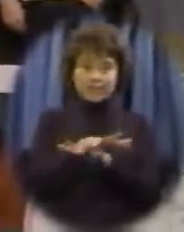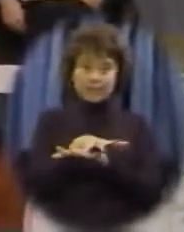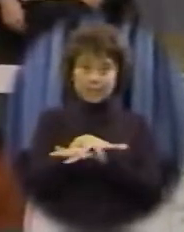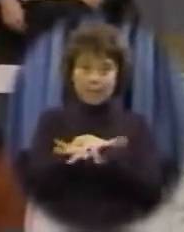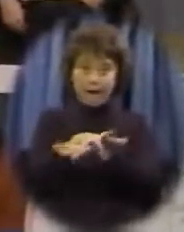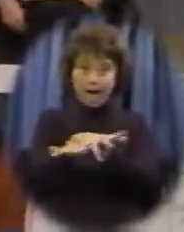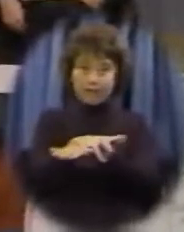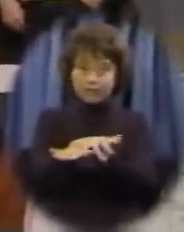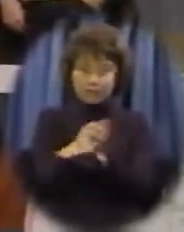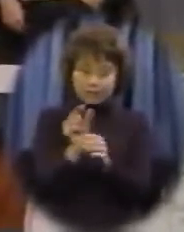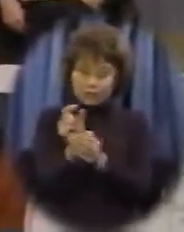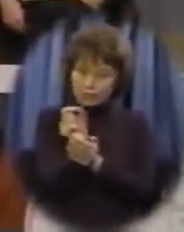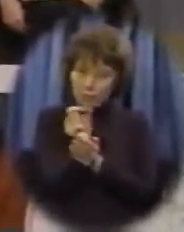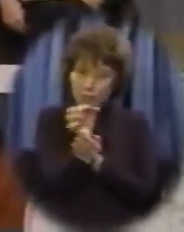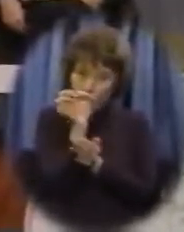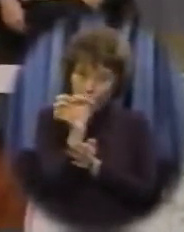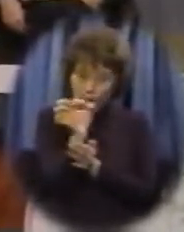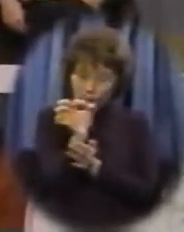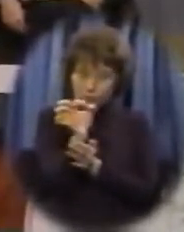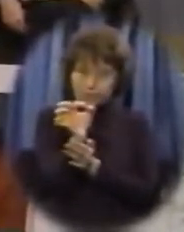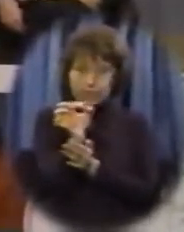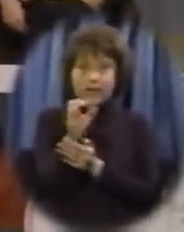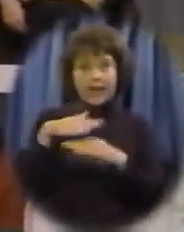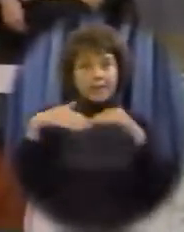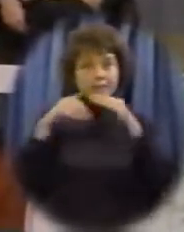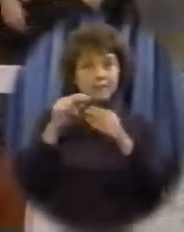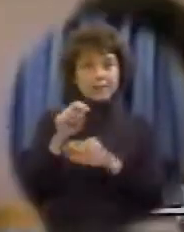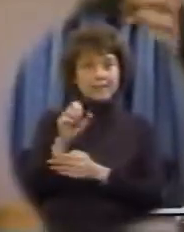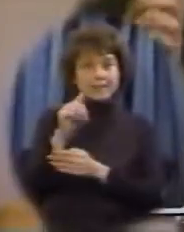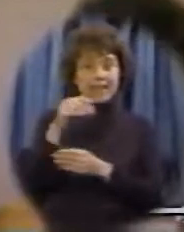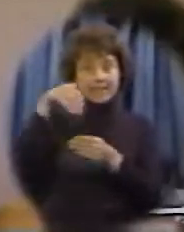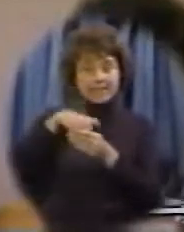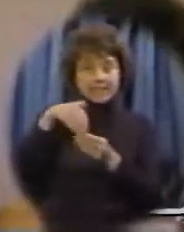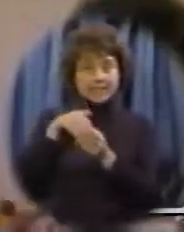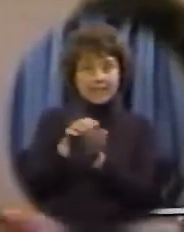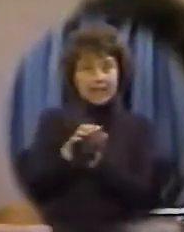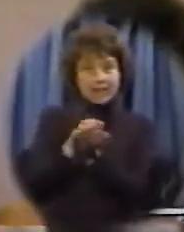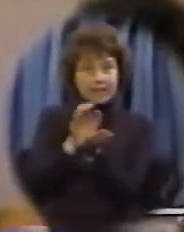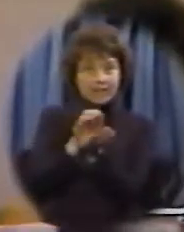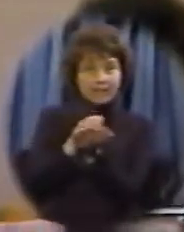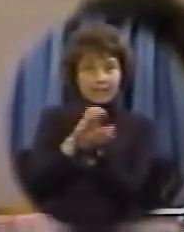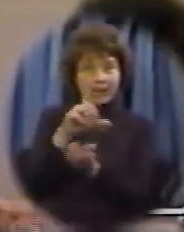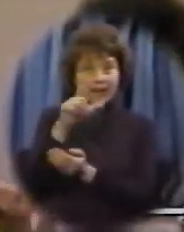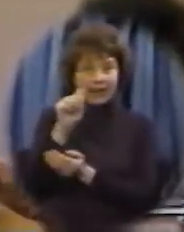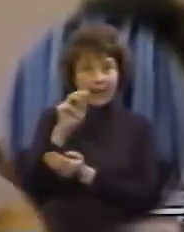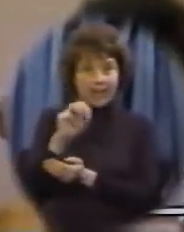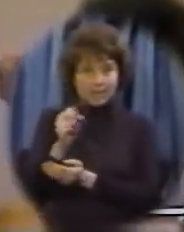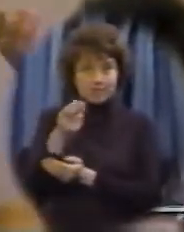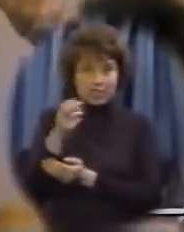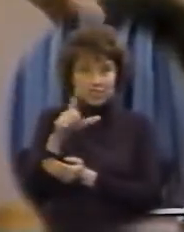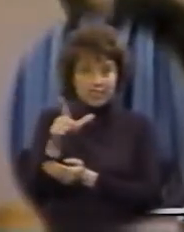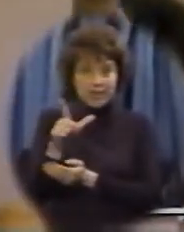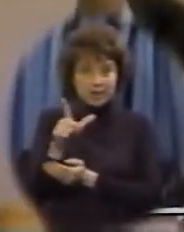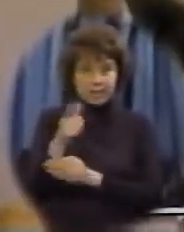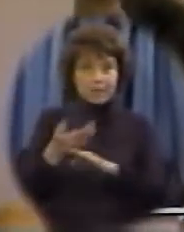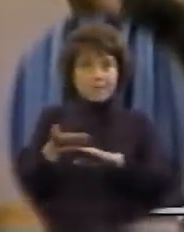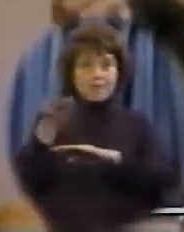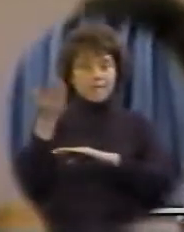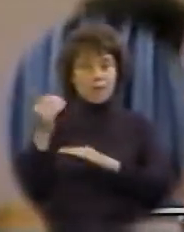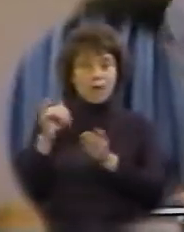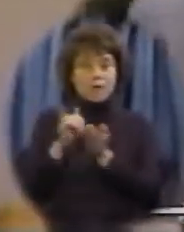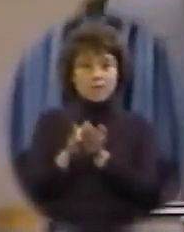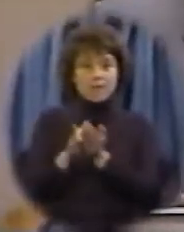spider builds its nest inside an empty clamshell or oyster shell. And before he does that, he lifts that clamshell or oyster shell from 6 to 12 inches